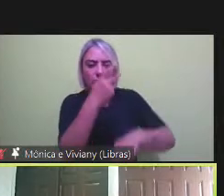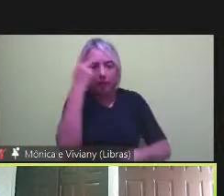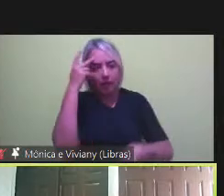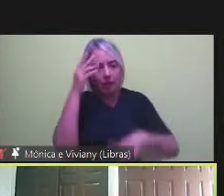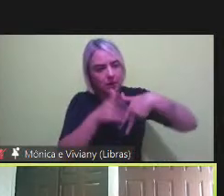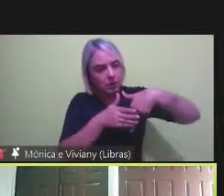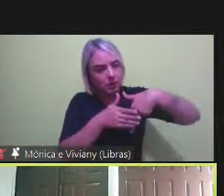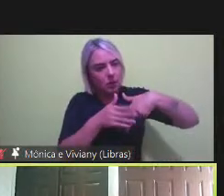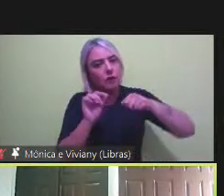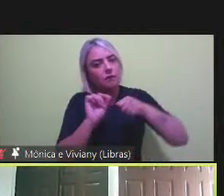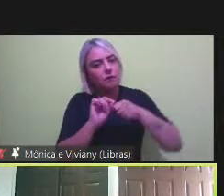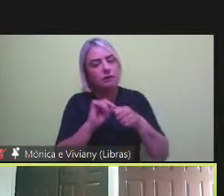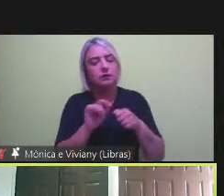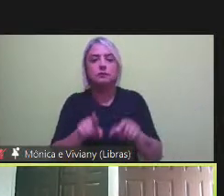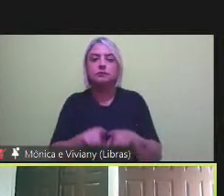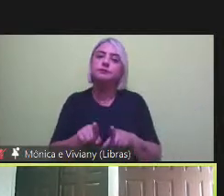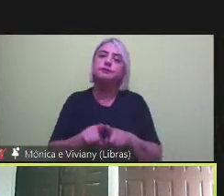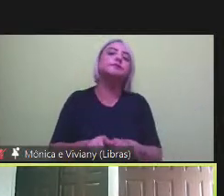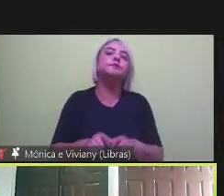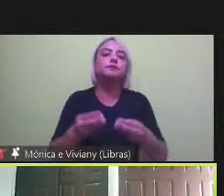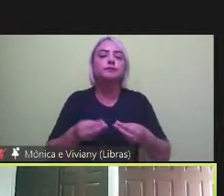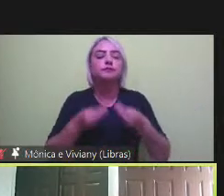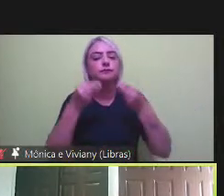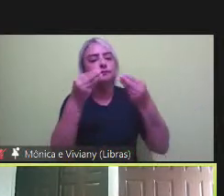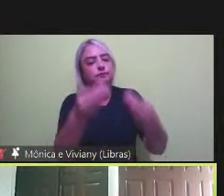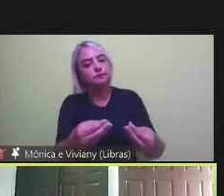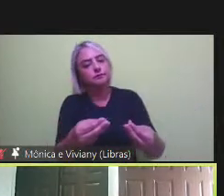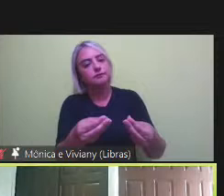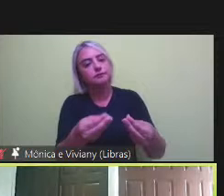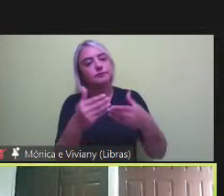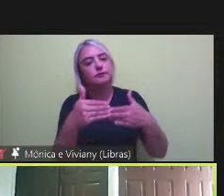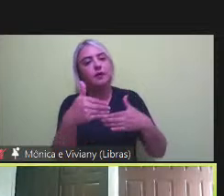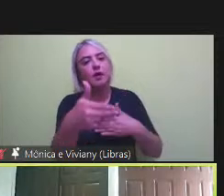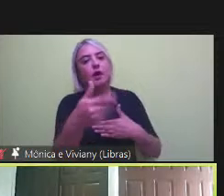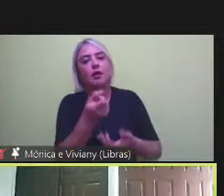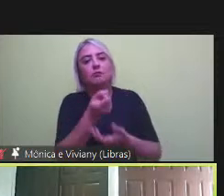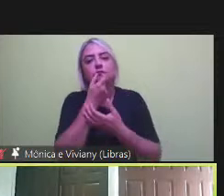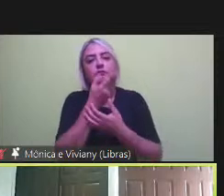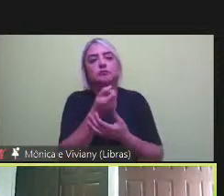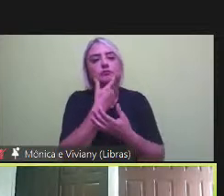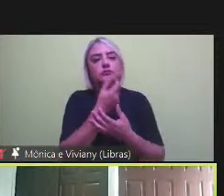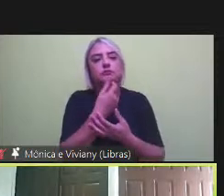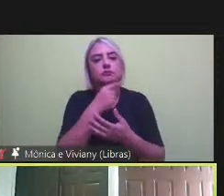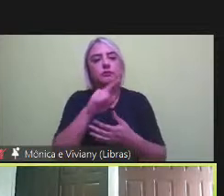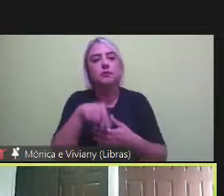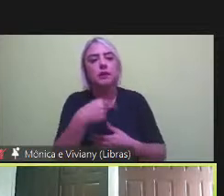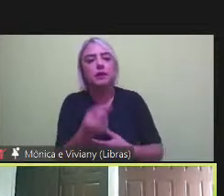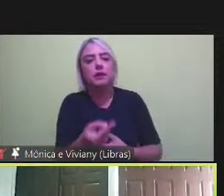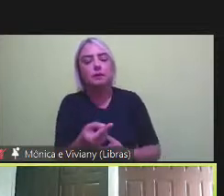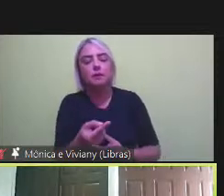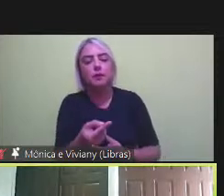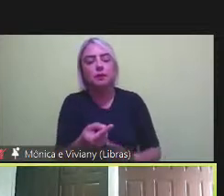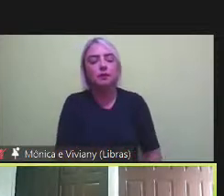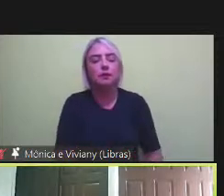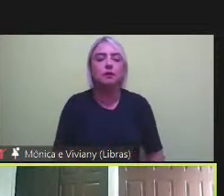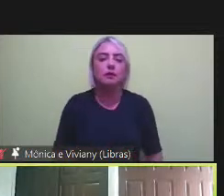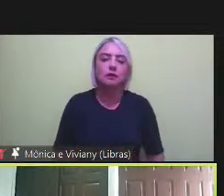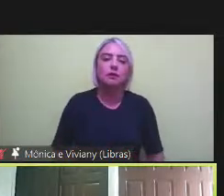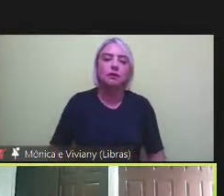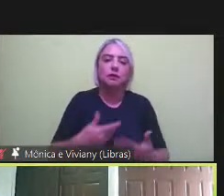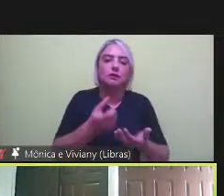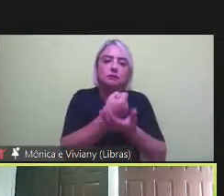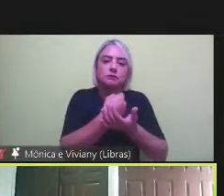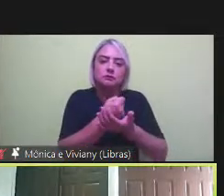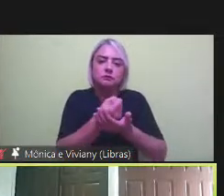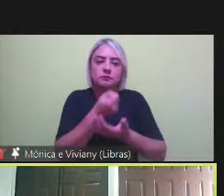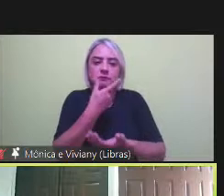of medications, and pharmacies have been implemented. Importantly, we have been able to train